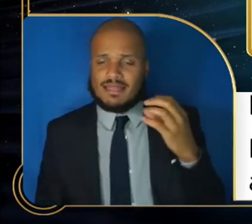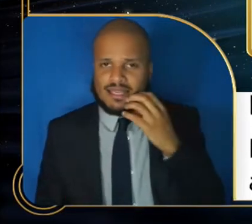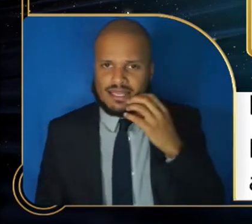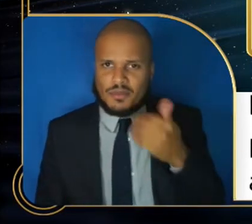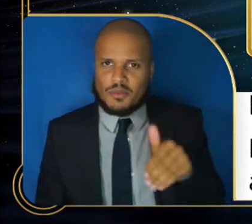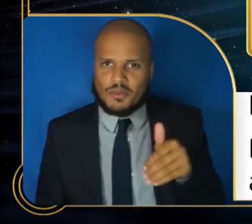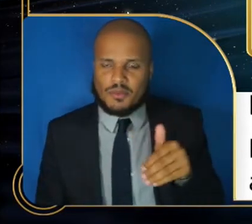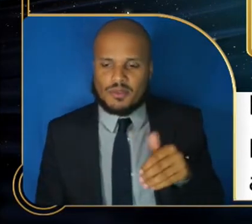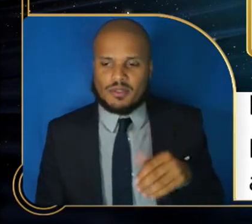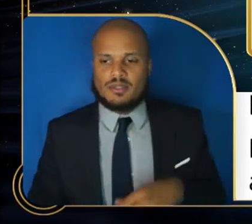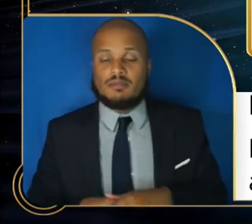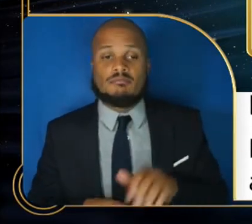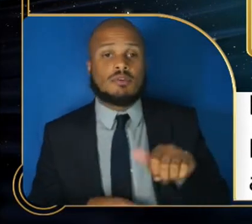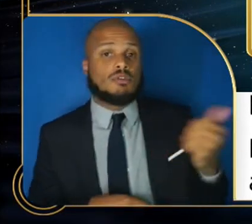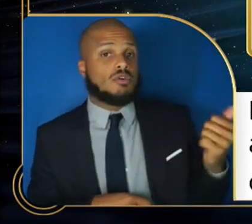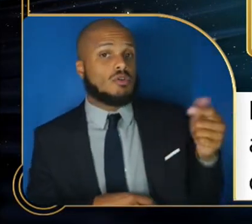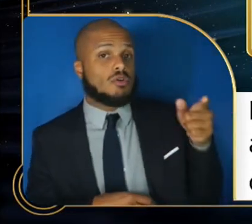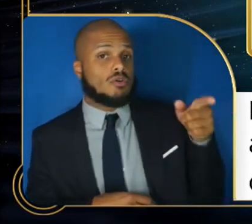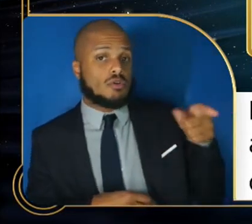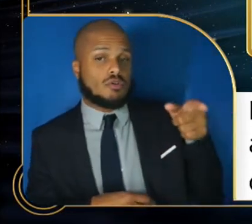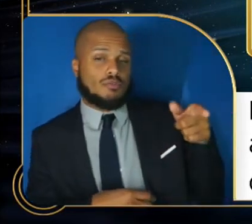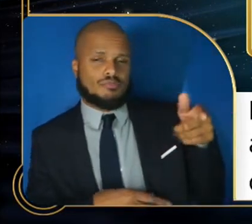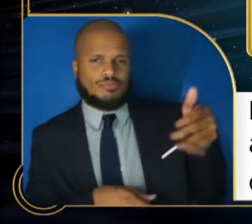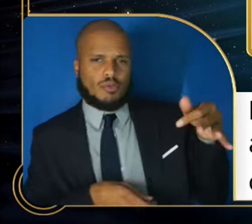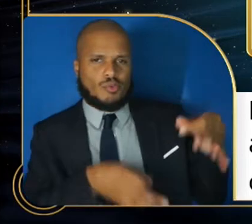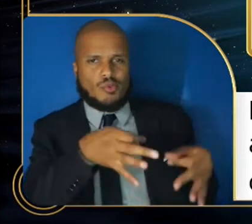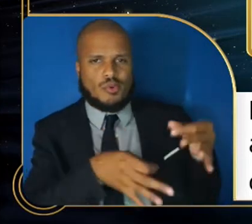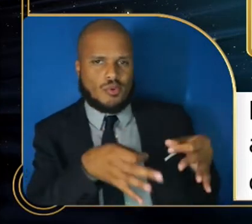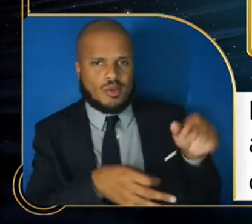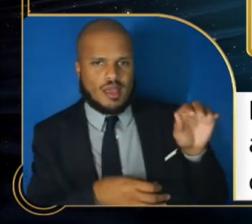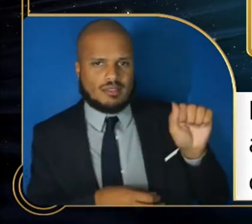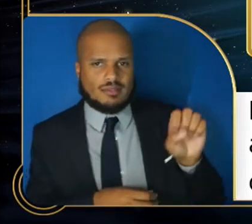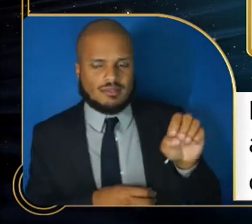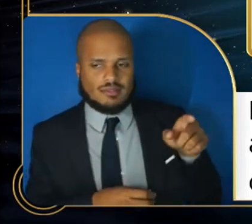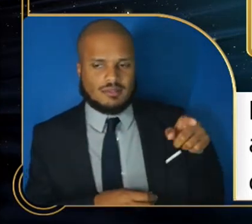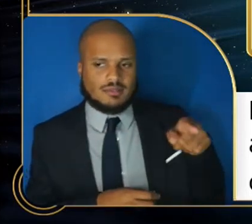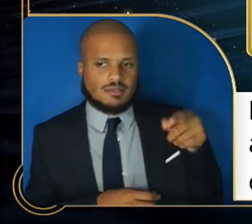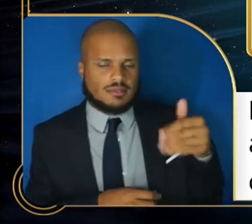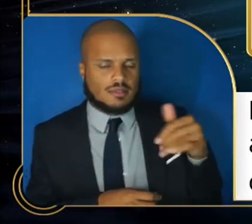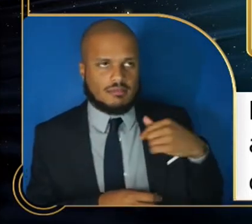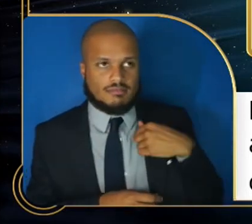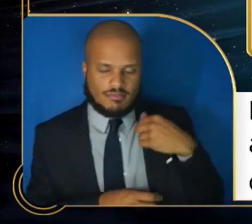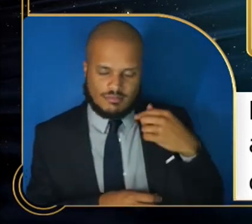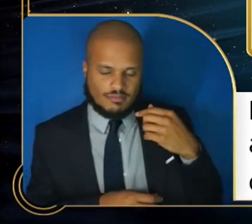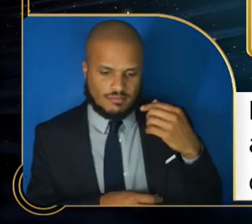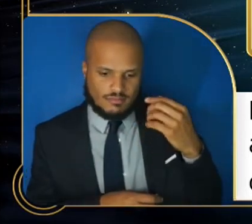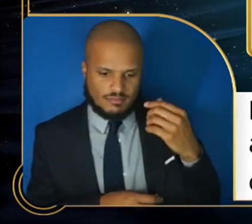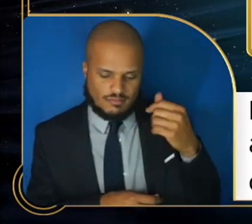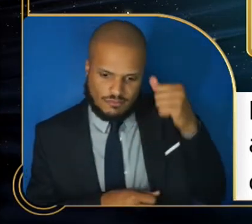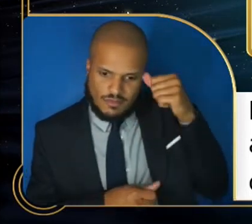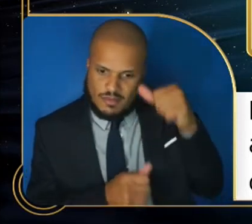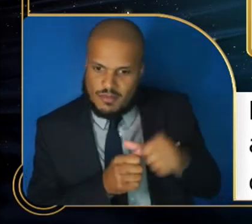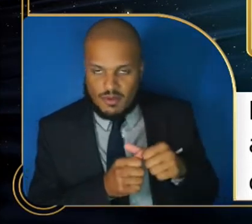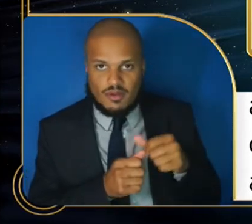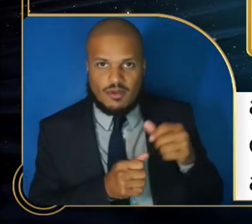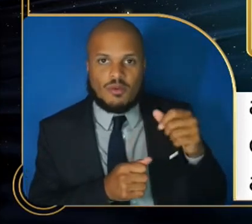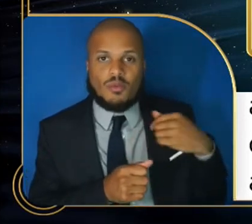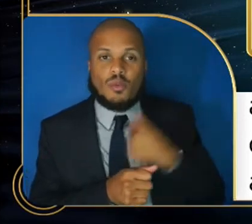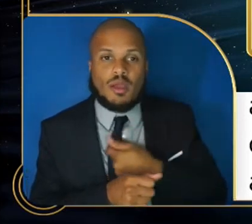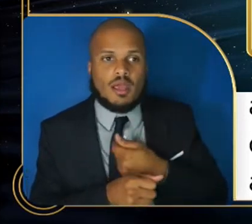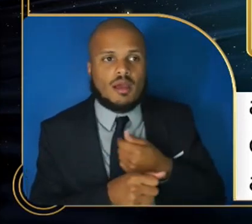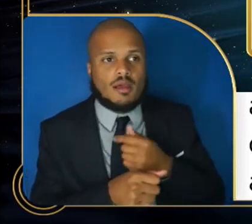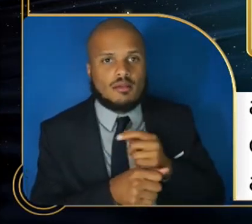The other brief that is such a memory for me is we did a brief in the Second Circuit